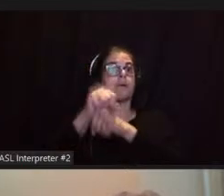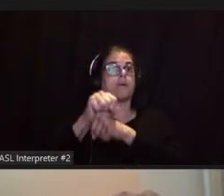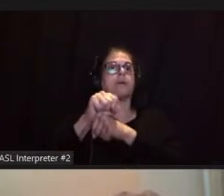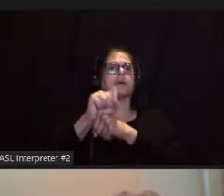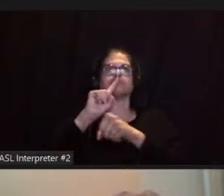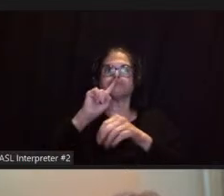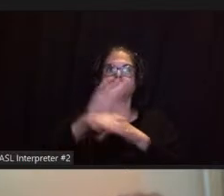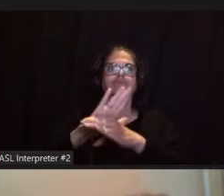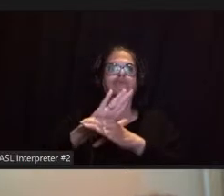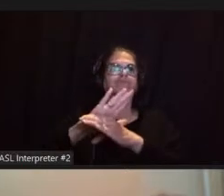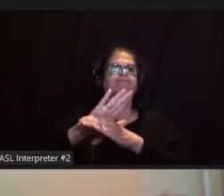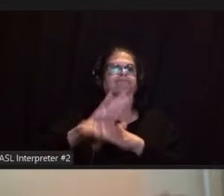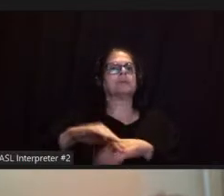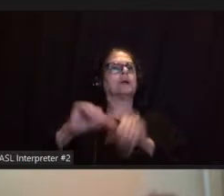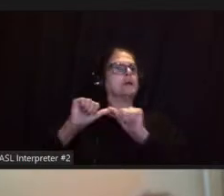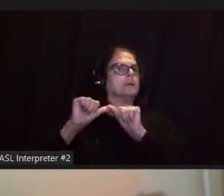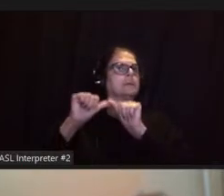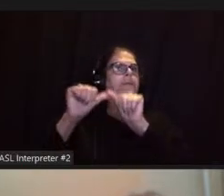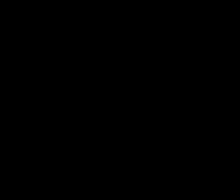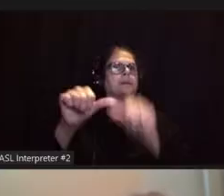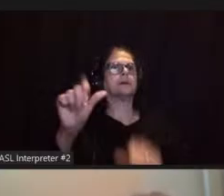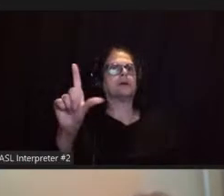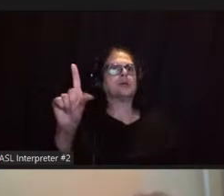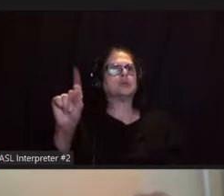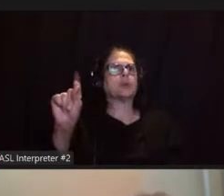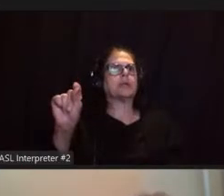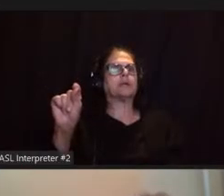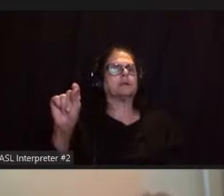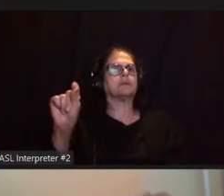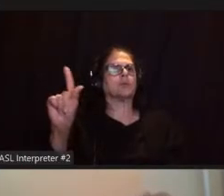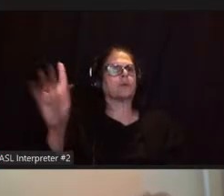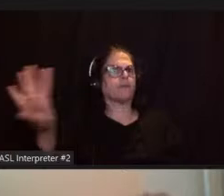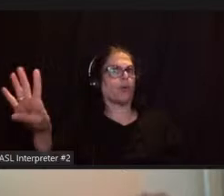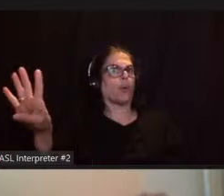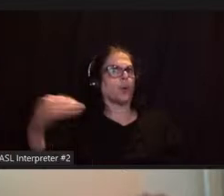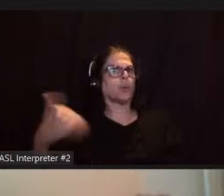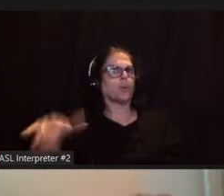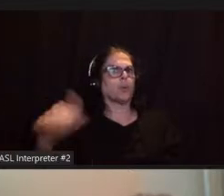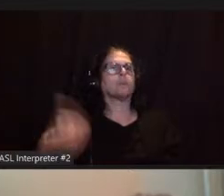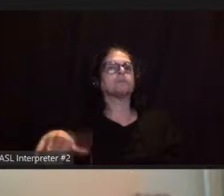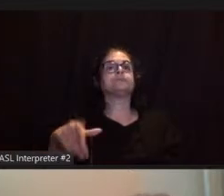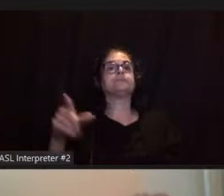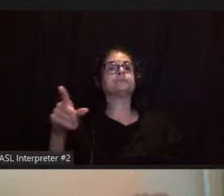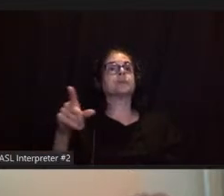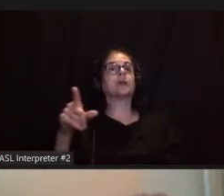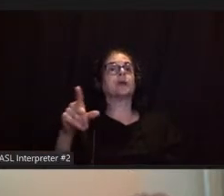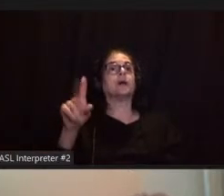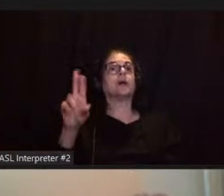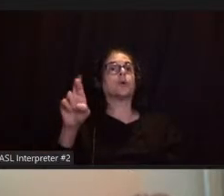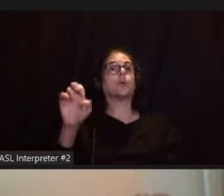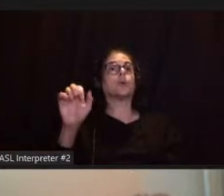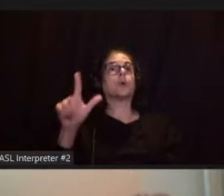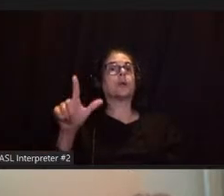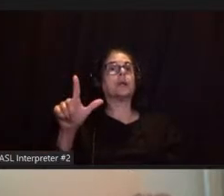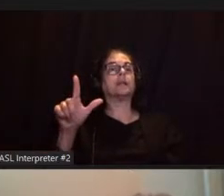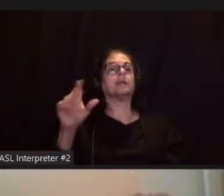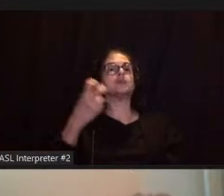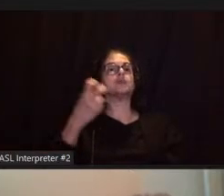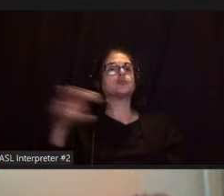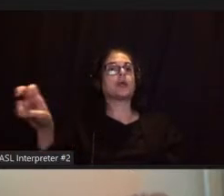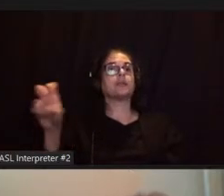to 2021. I know you mentioned the real estate transfer tax also is doing